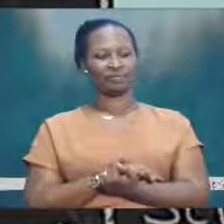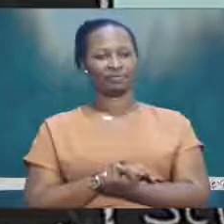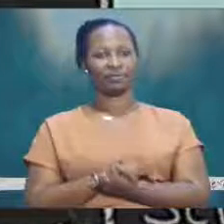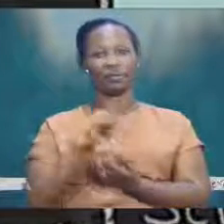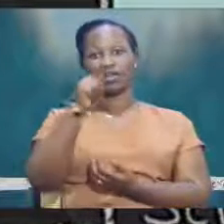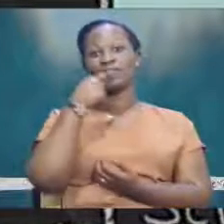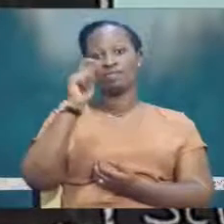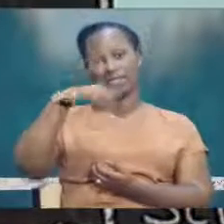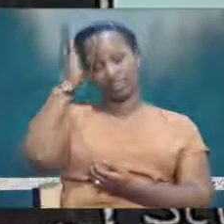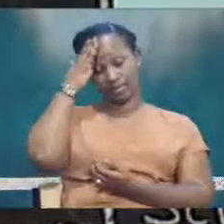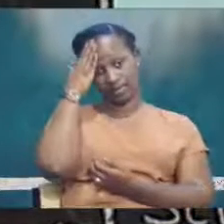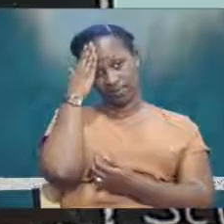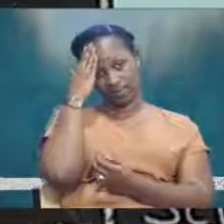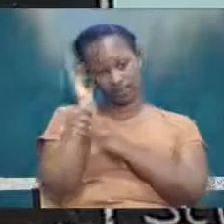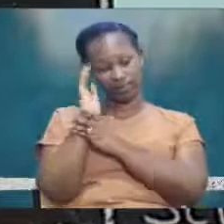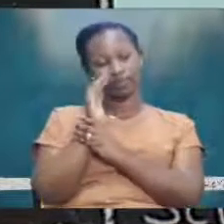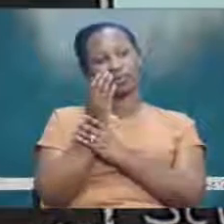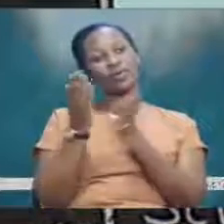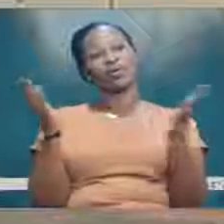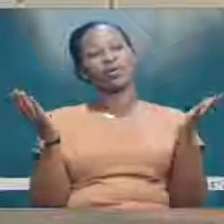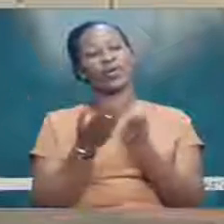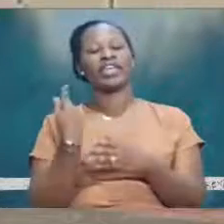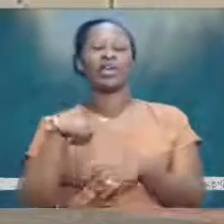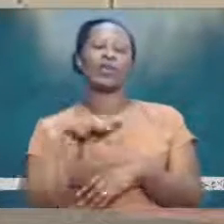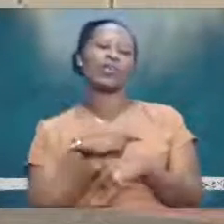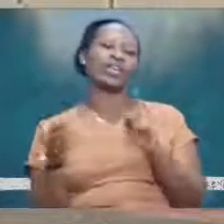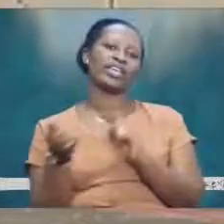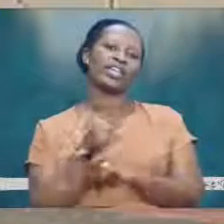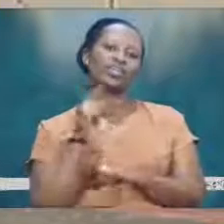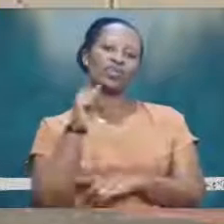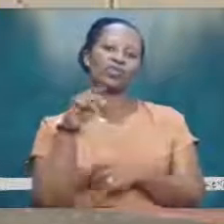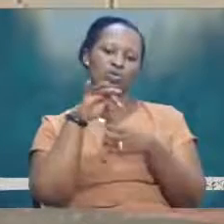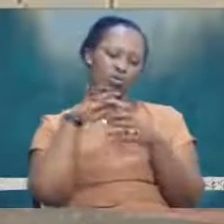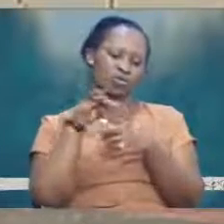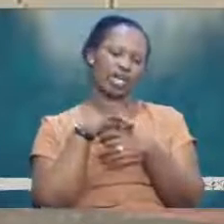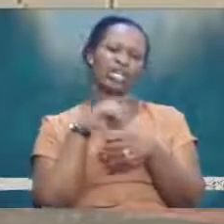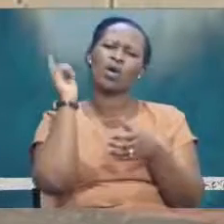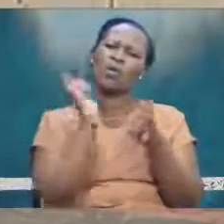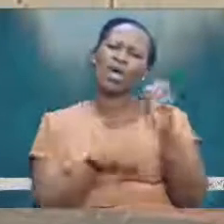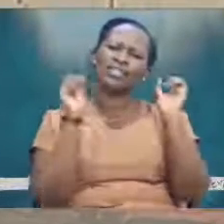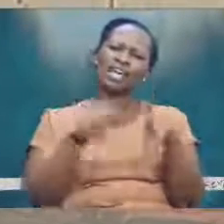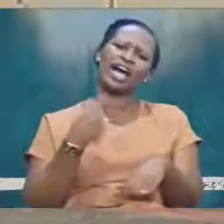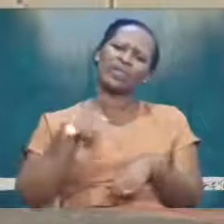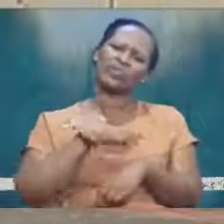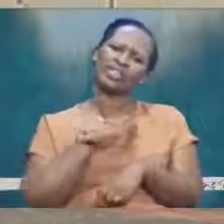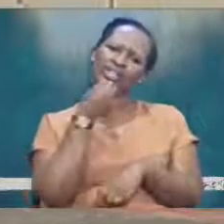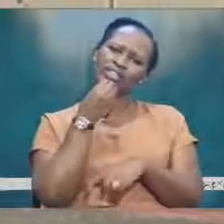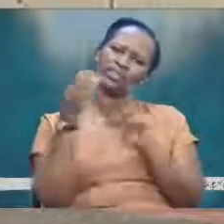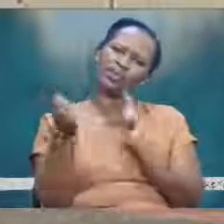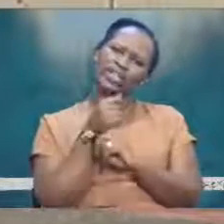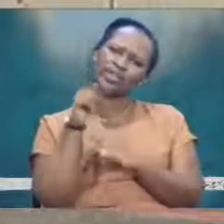You must know where we get those sugars. What can we eat to get